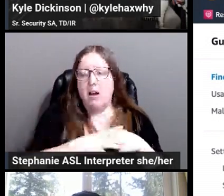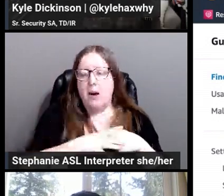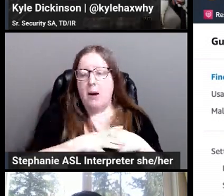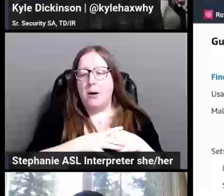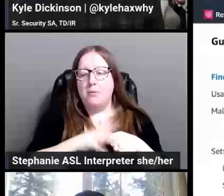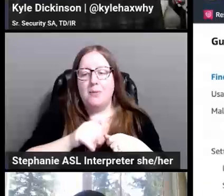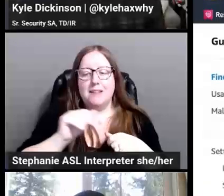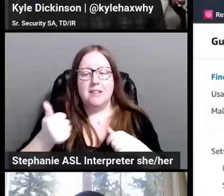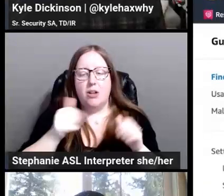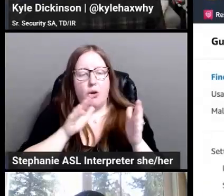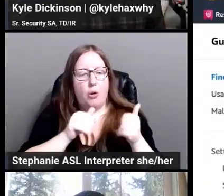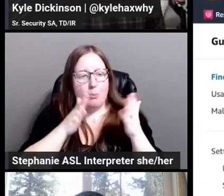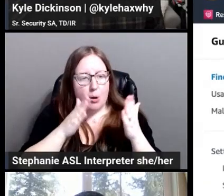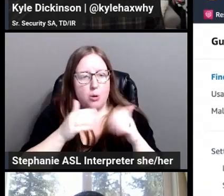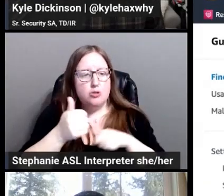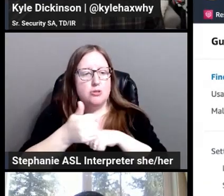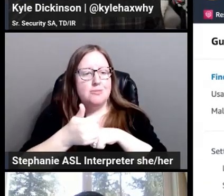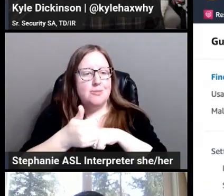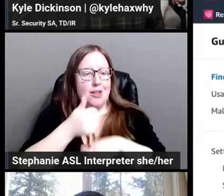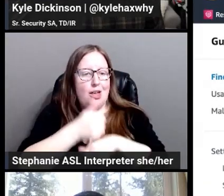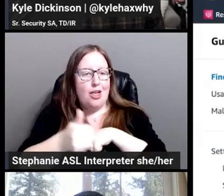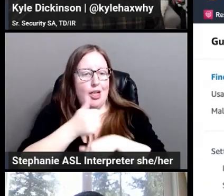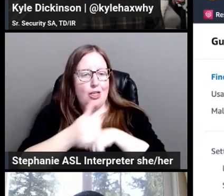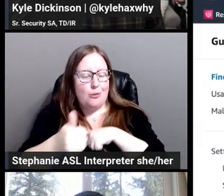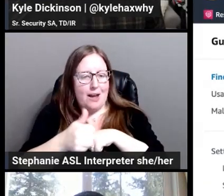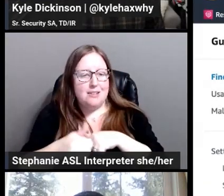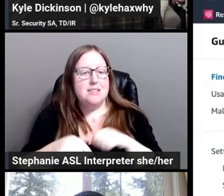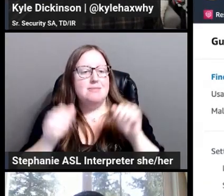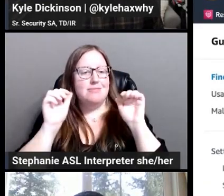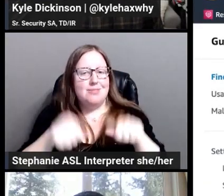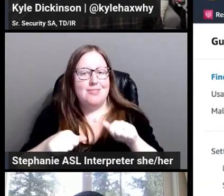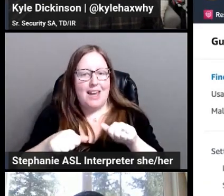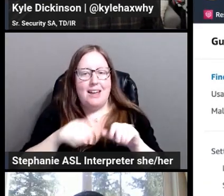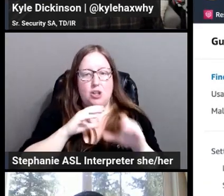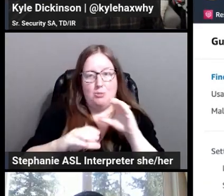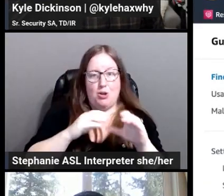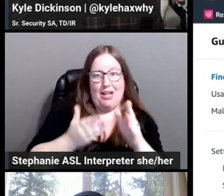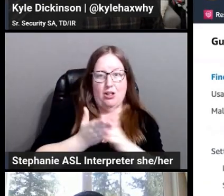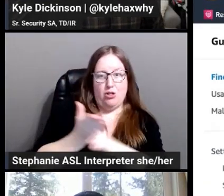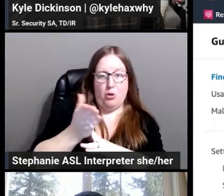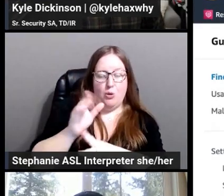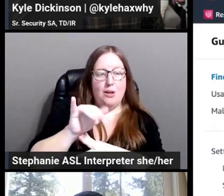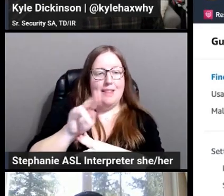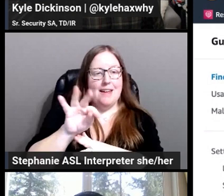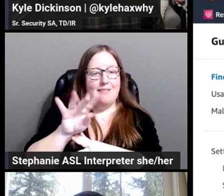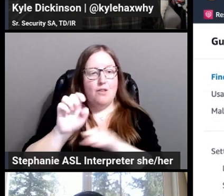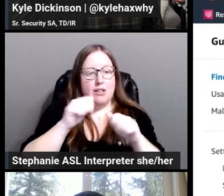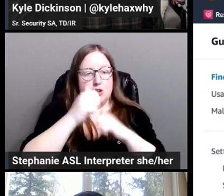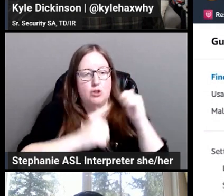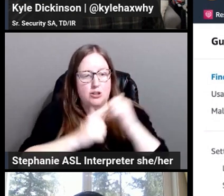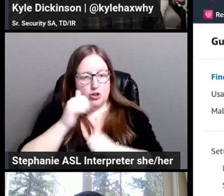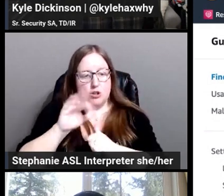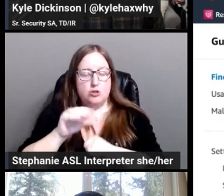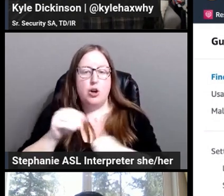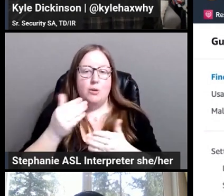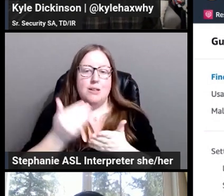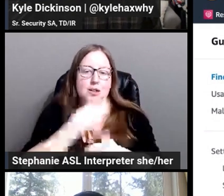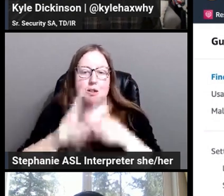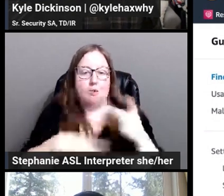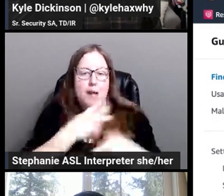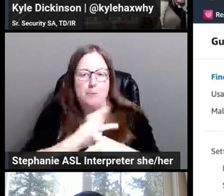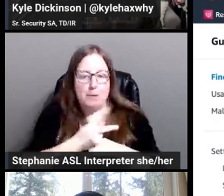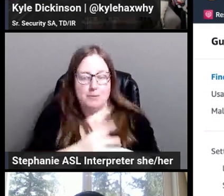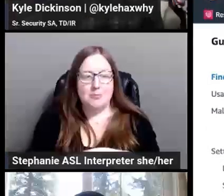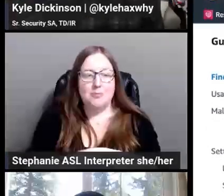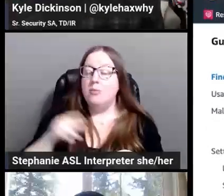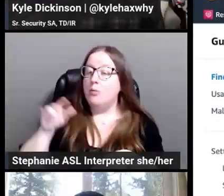another way threat actors can communicate to your infrastructure, and this is the new type of finding for GA. Now, these